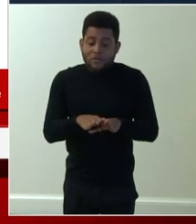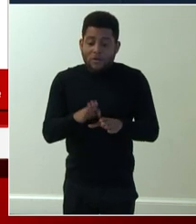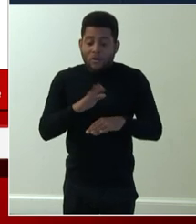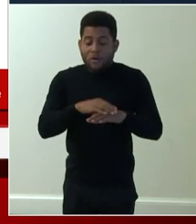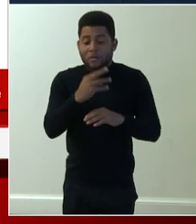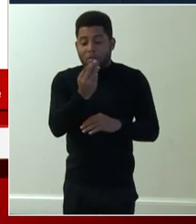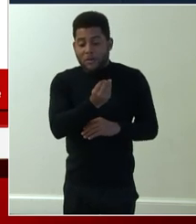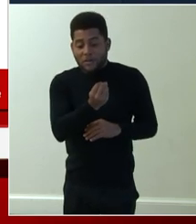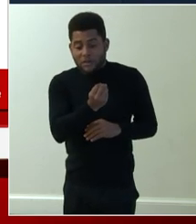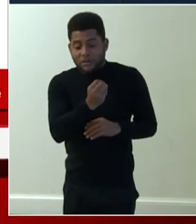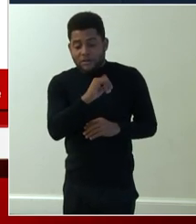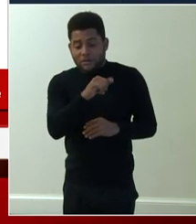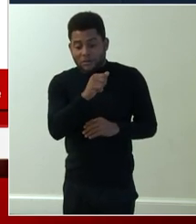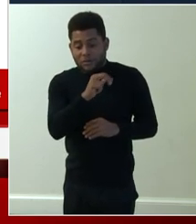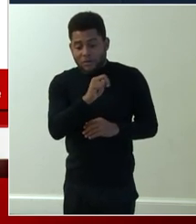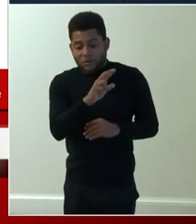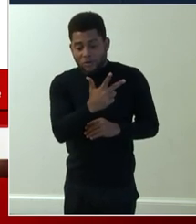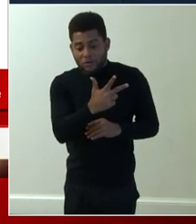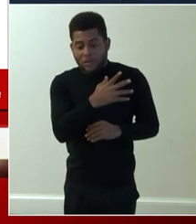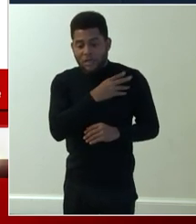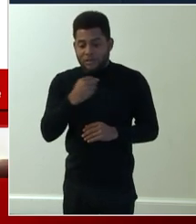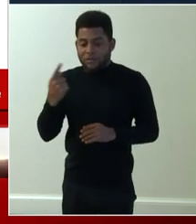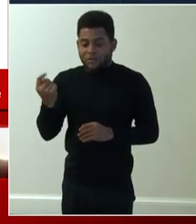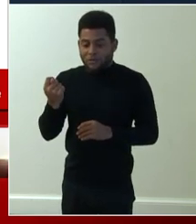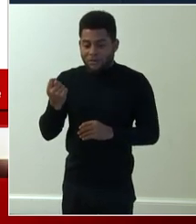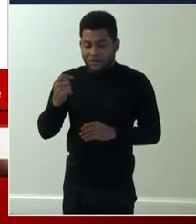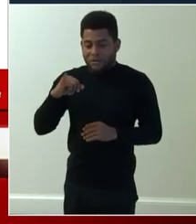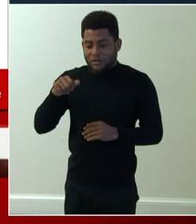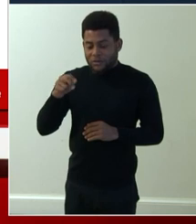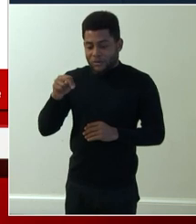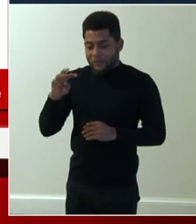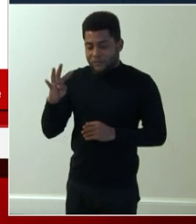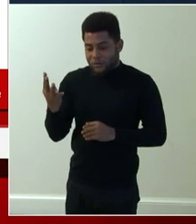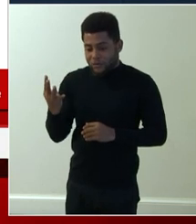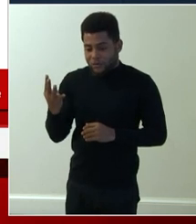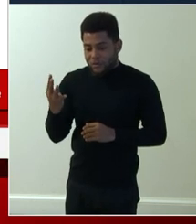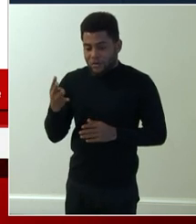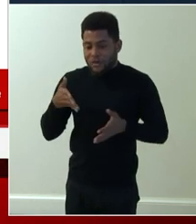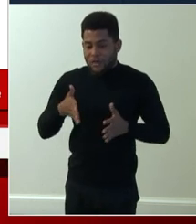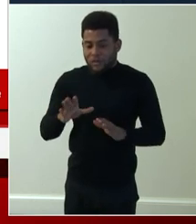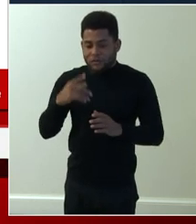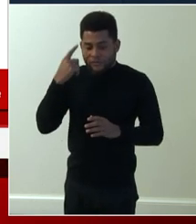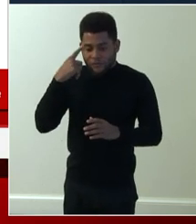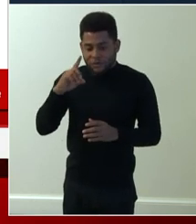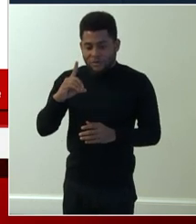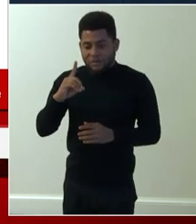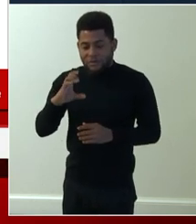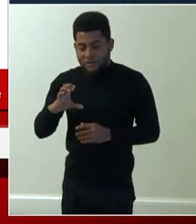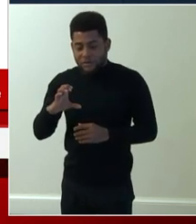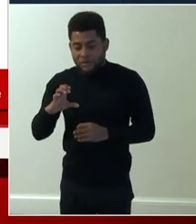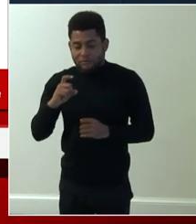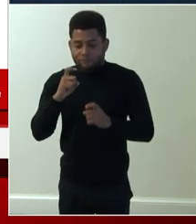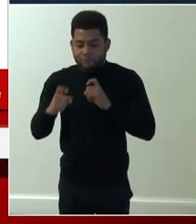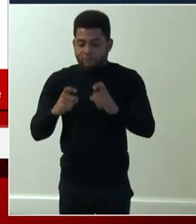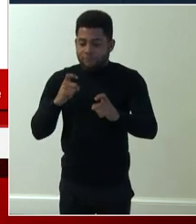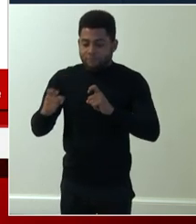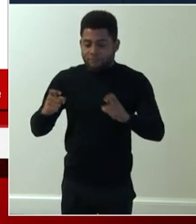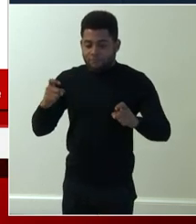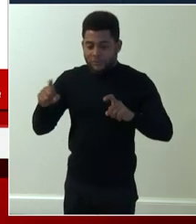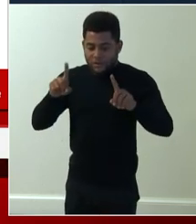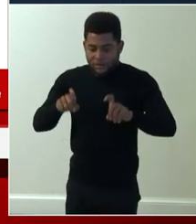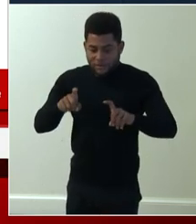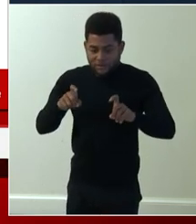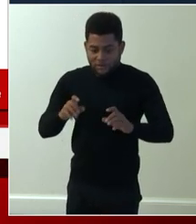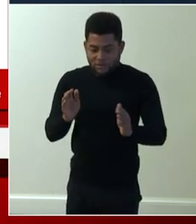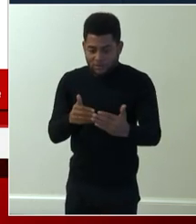January 3rd, and Tuesday, January 4th, to allow for distribution and also testing again of